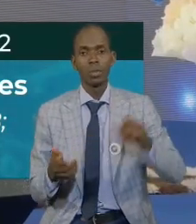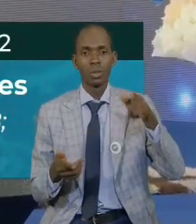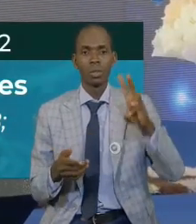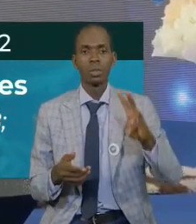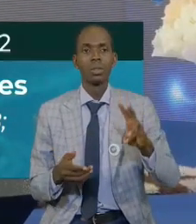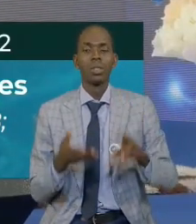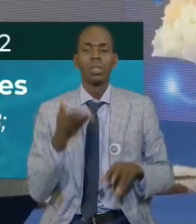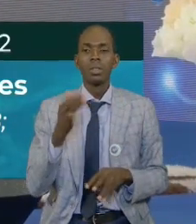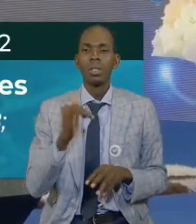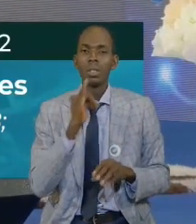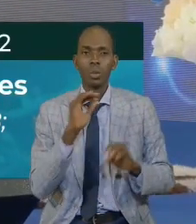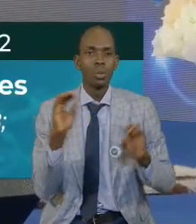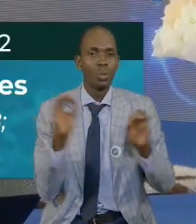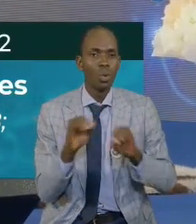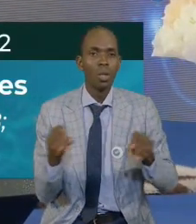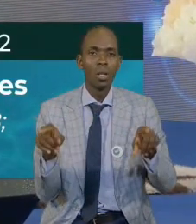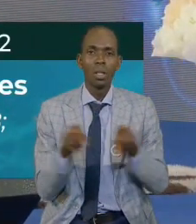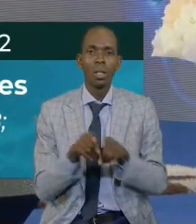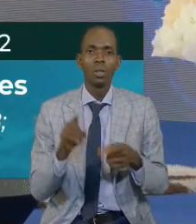jishun